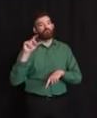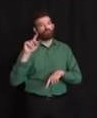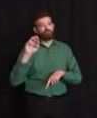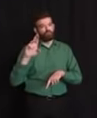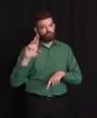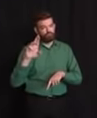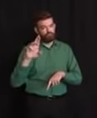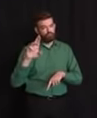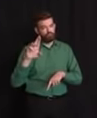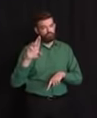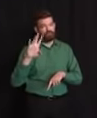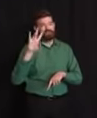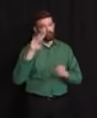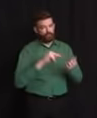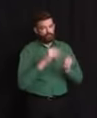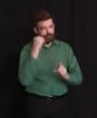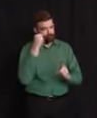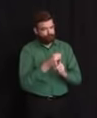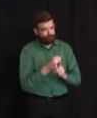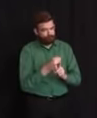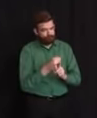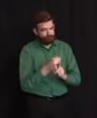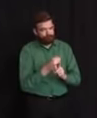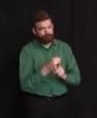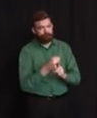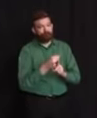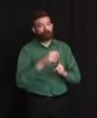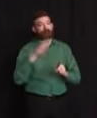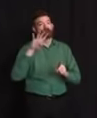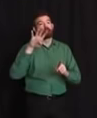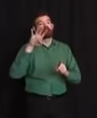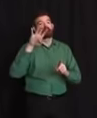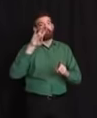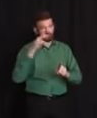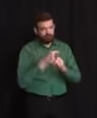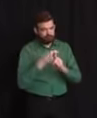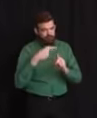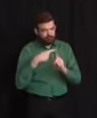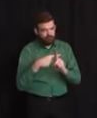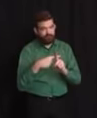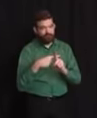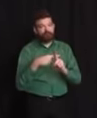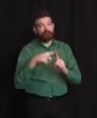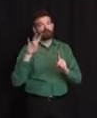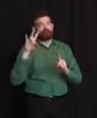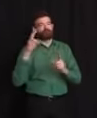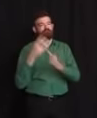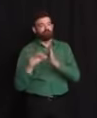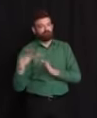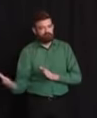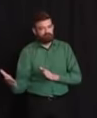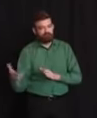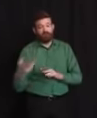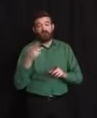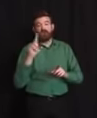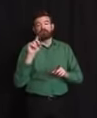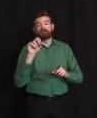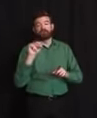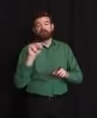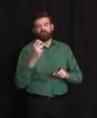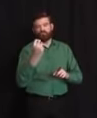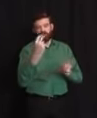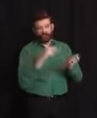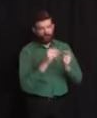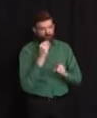reporting 47 cases and 8 deaths. In Hudson County, 12 facilities are